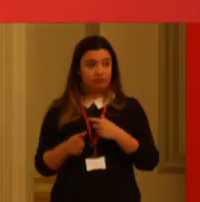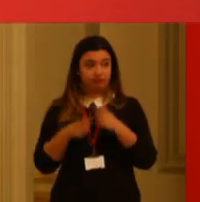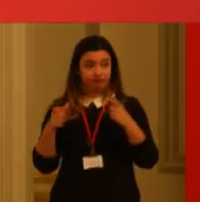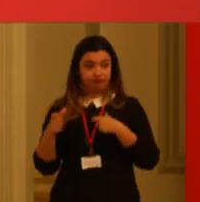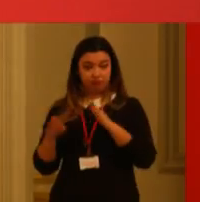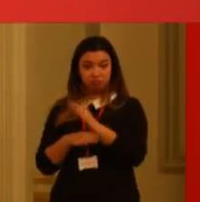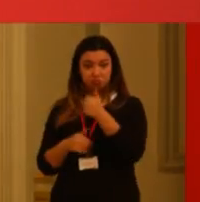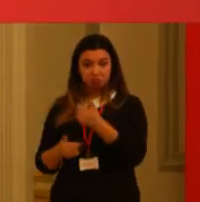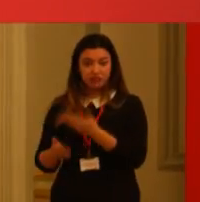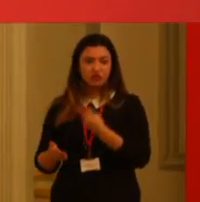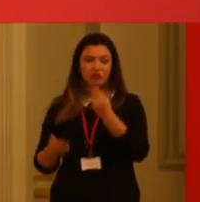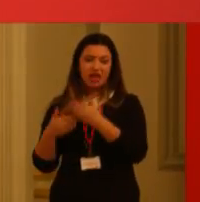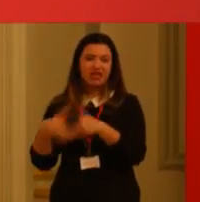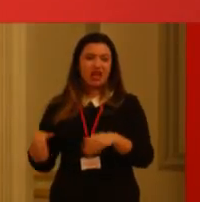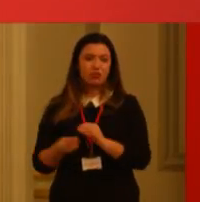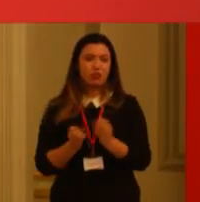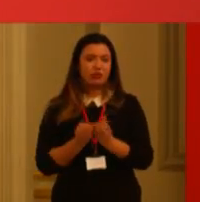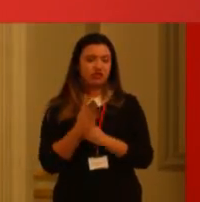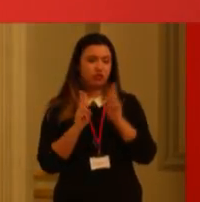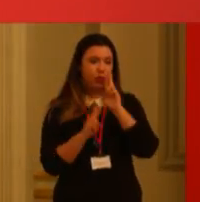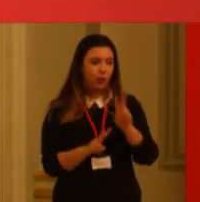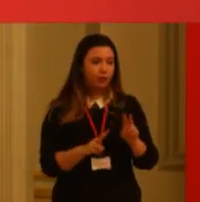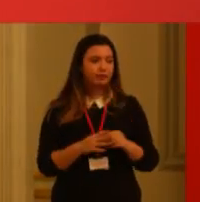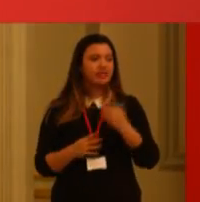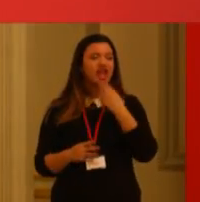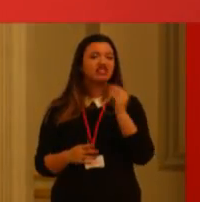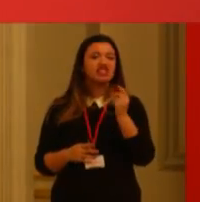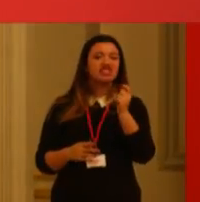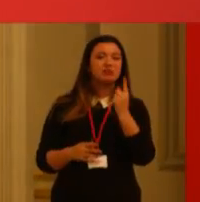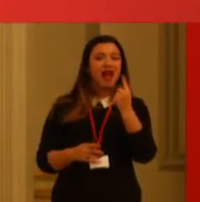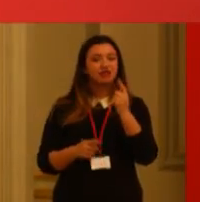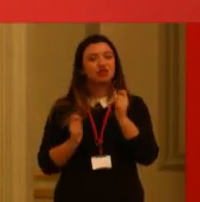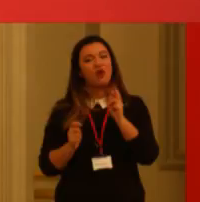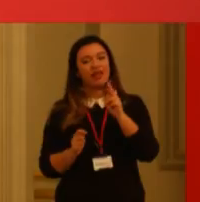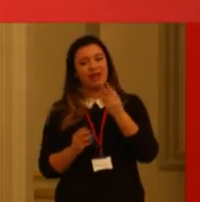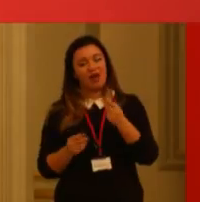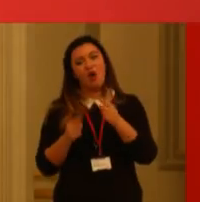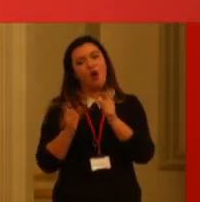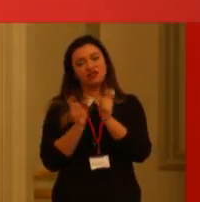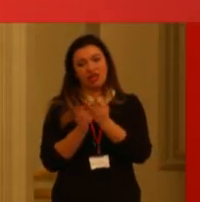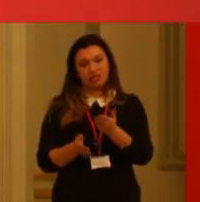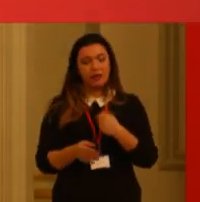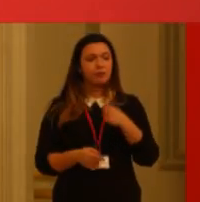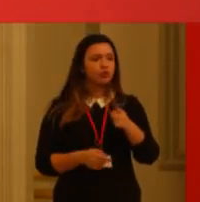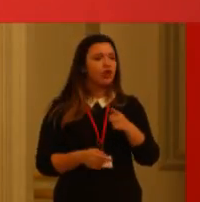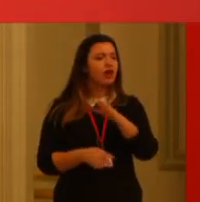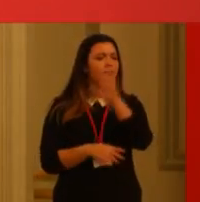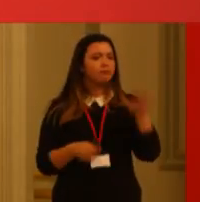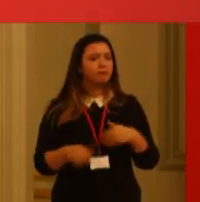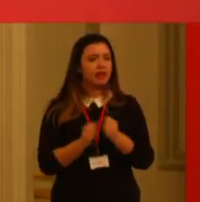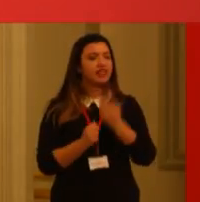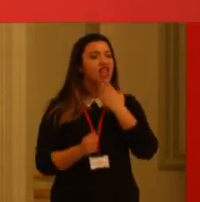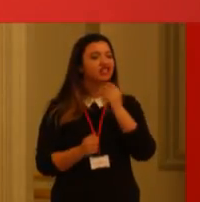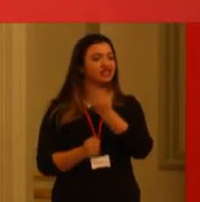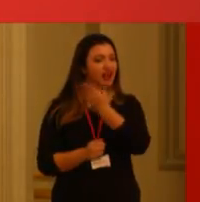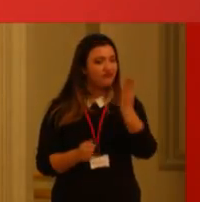and realization, self-realization of the youth, they seem to be the hurdle. So it seems like that there are challenges for the